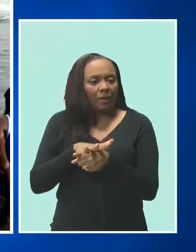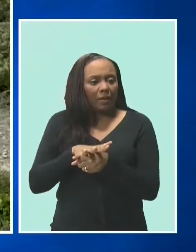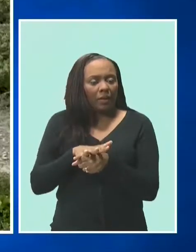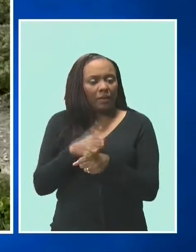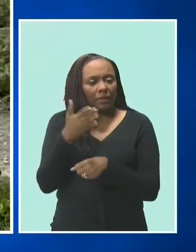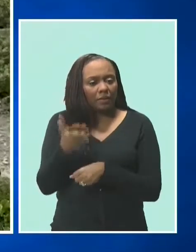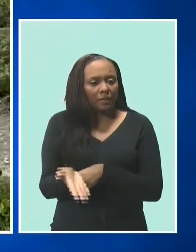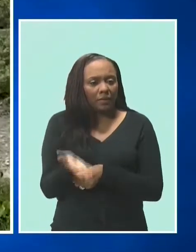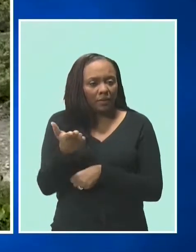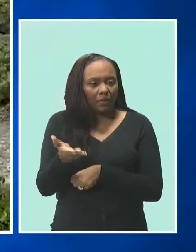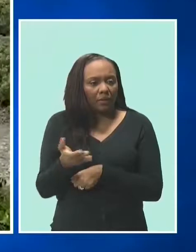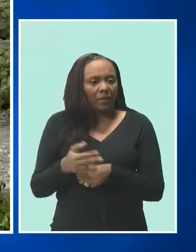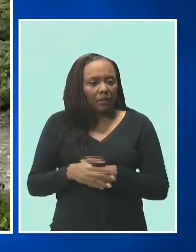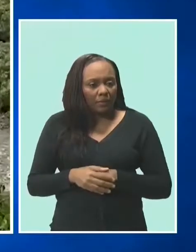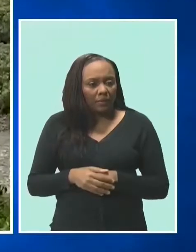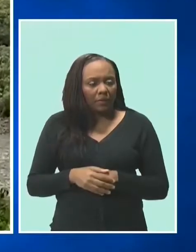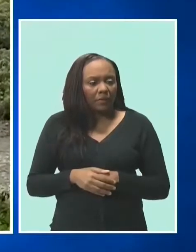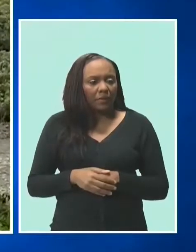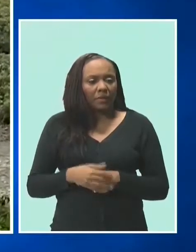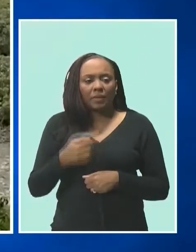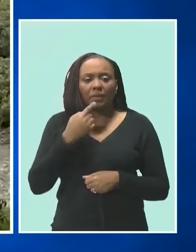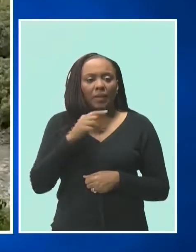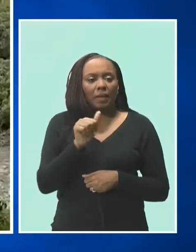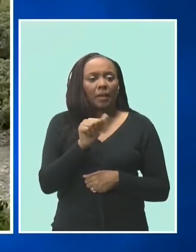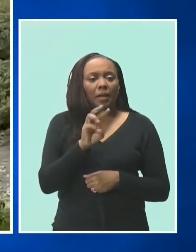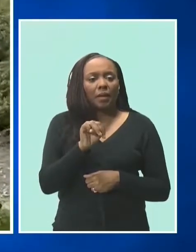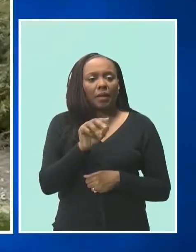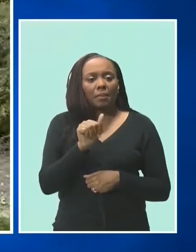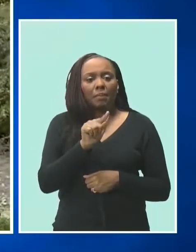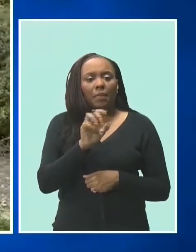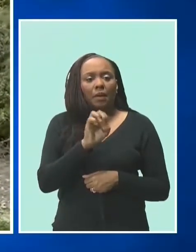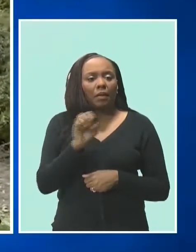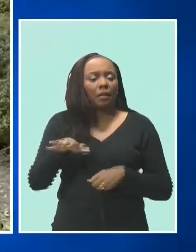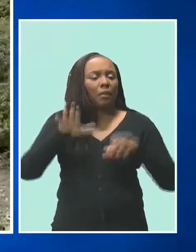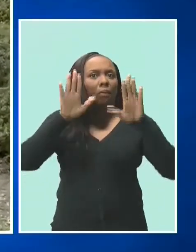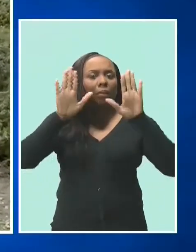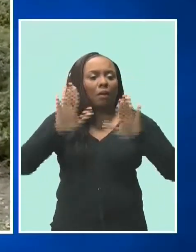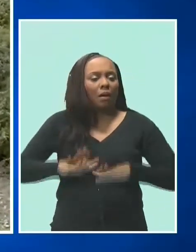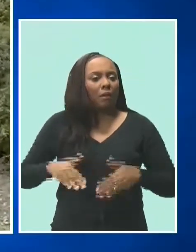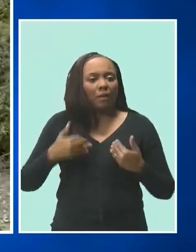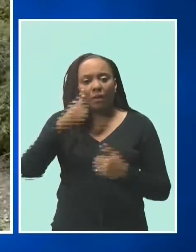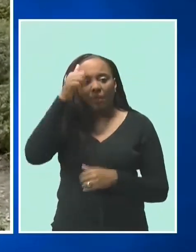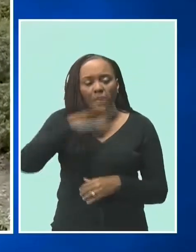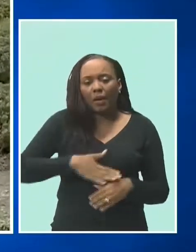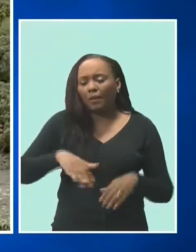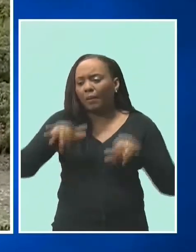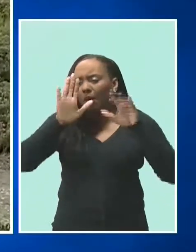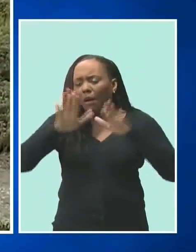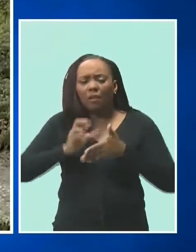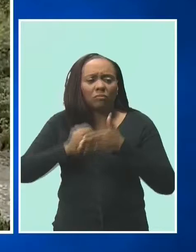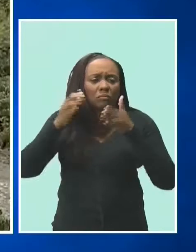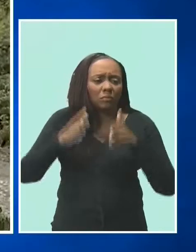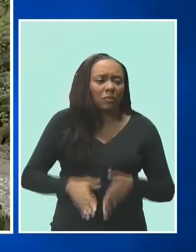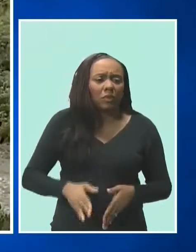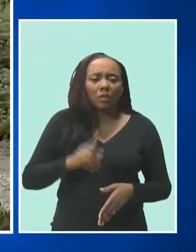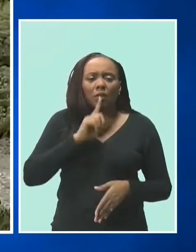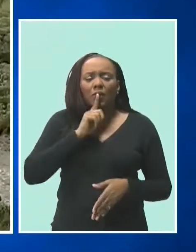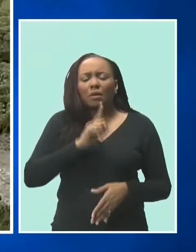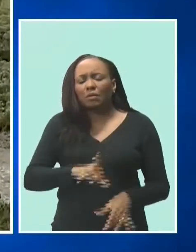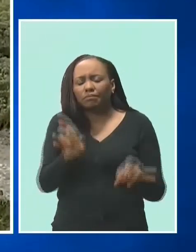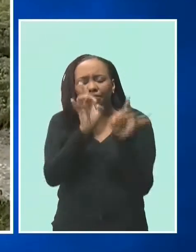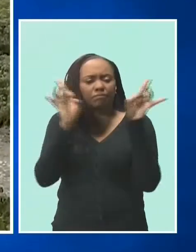scene over the course of the search. He described Amali as an amazing young man and student. Mr. Marshall says the incident is